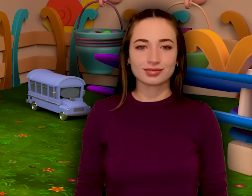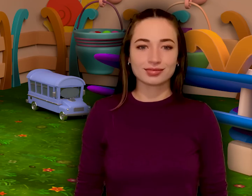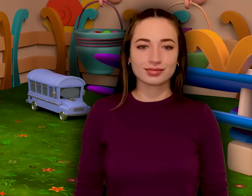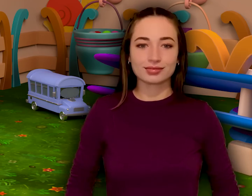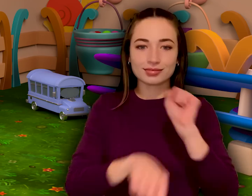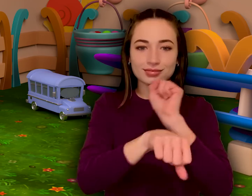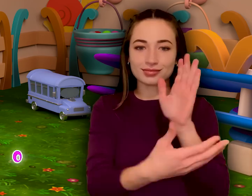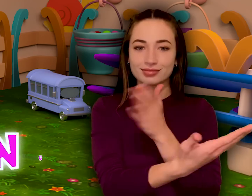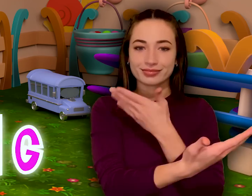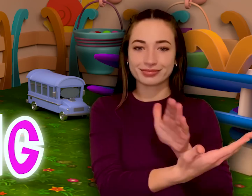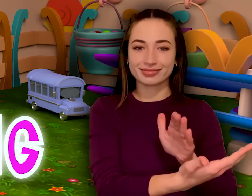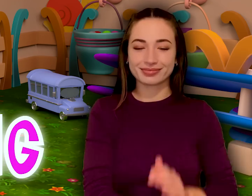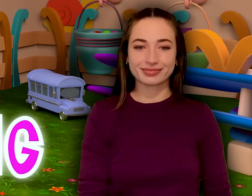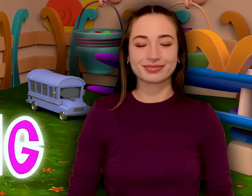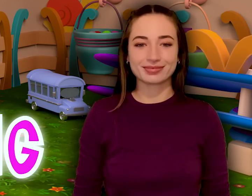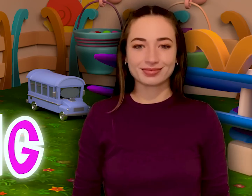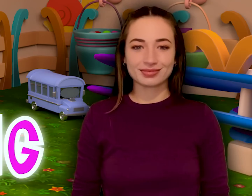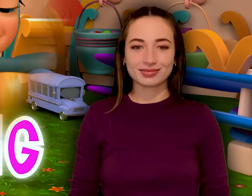are job